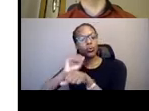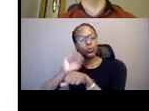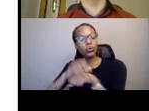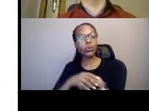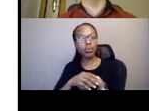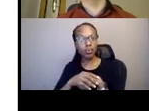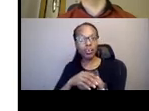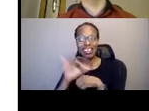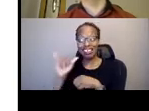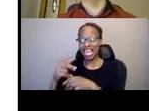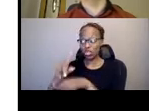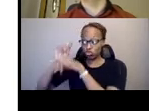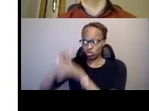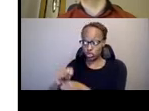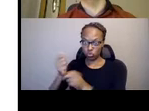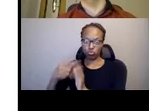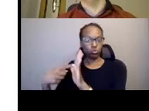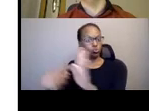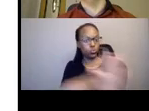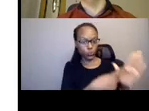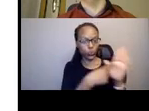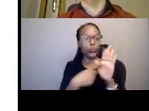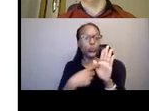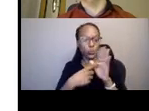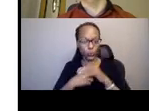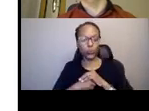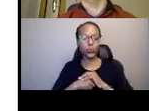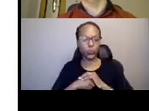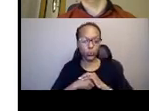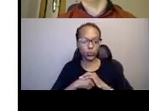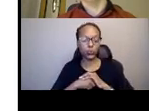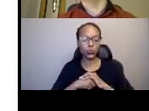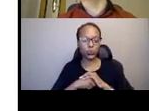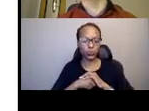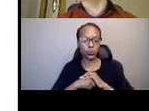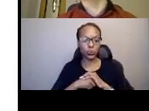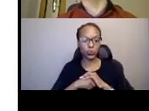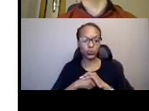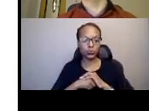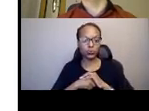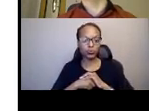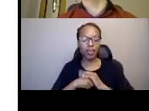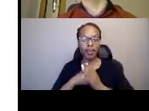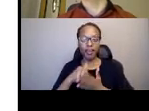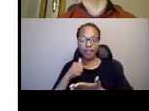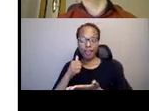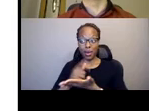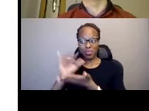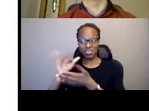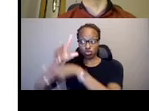tradition is, to really show the contemporary spirit of that